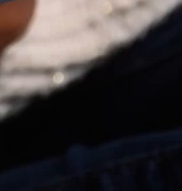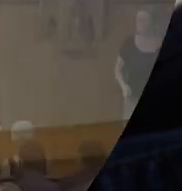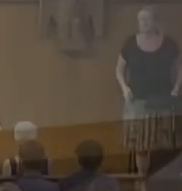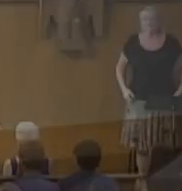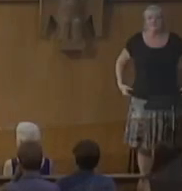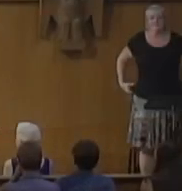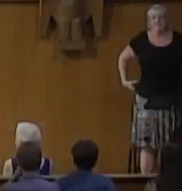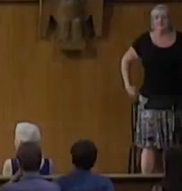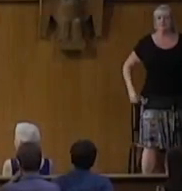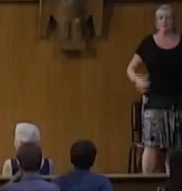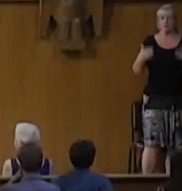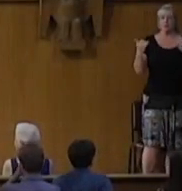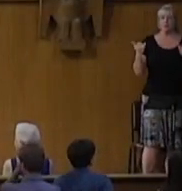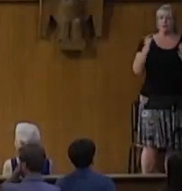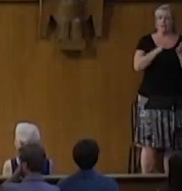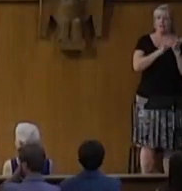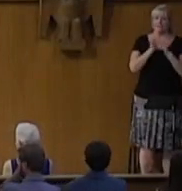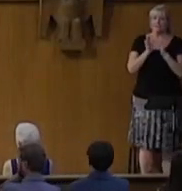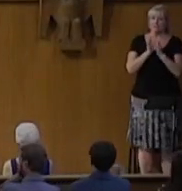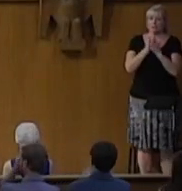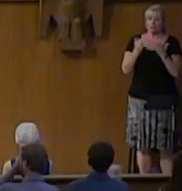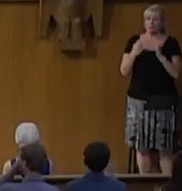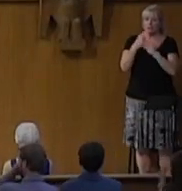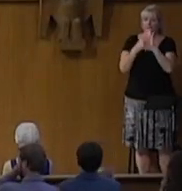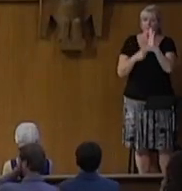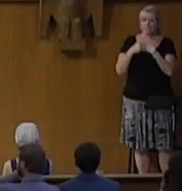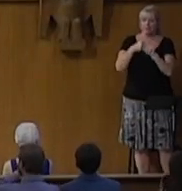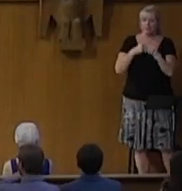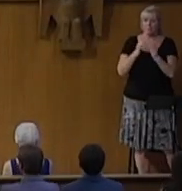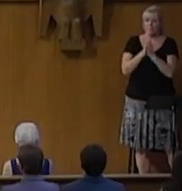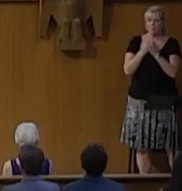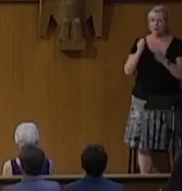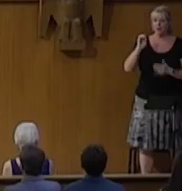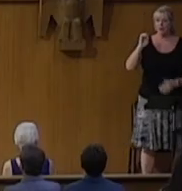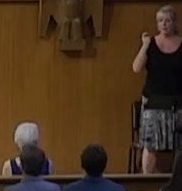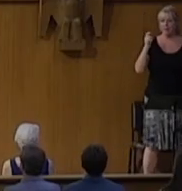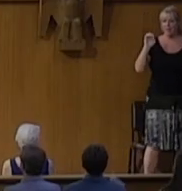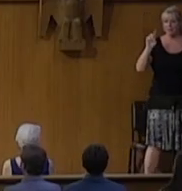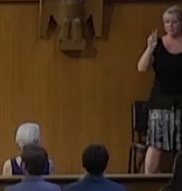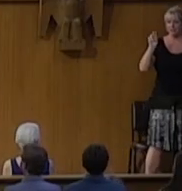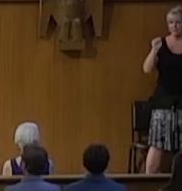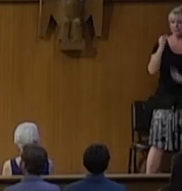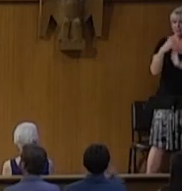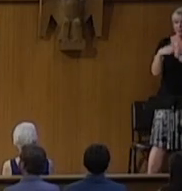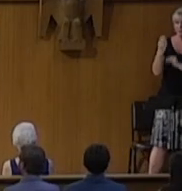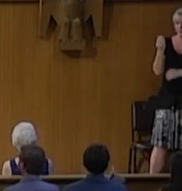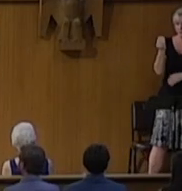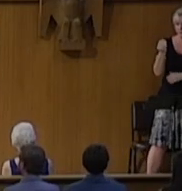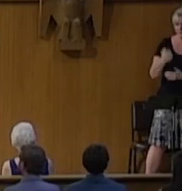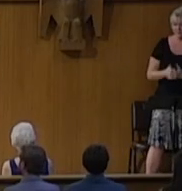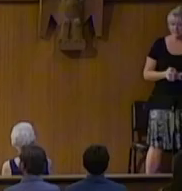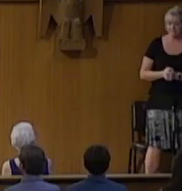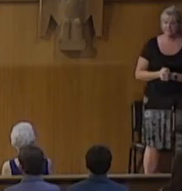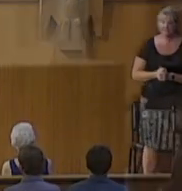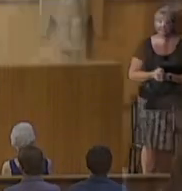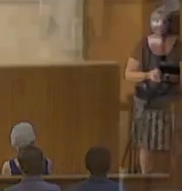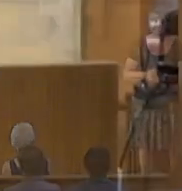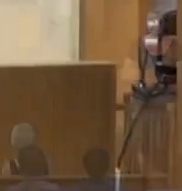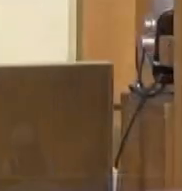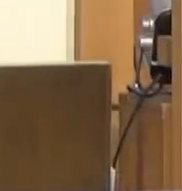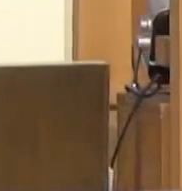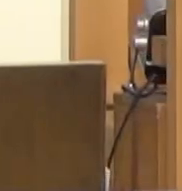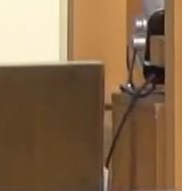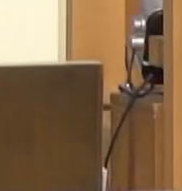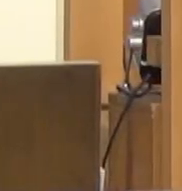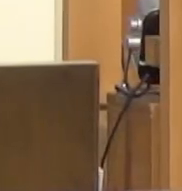Scripture reading for today comes from the book of Exodus chapter 14. When the king of Egypt